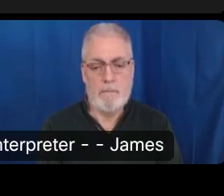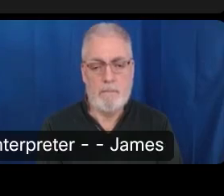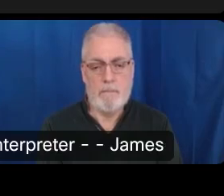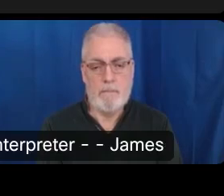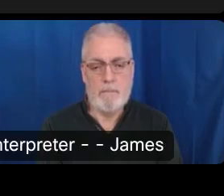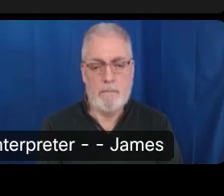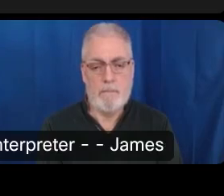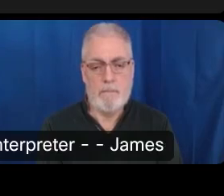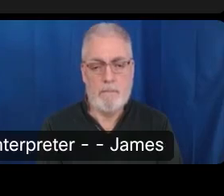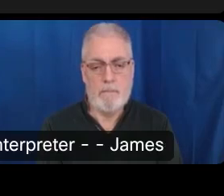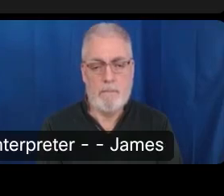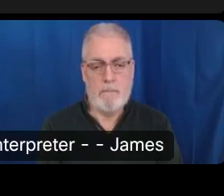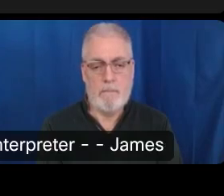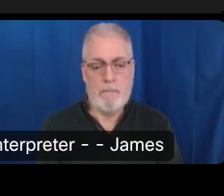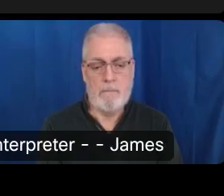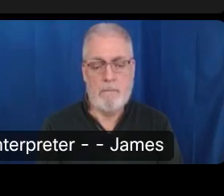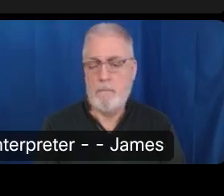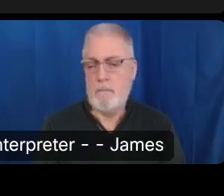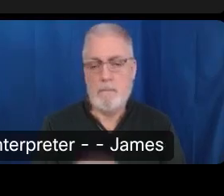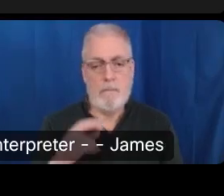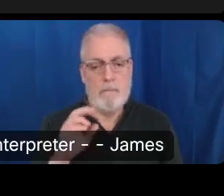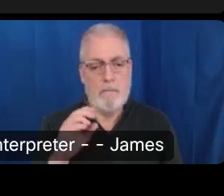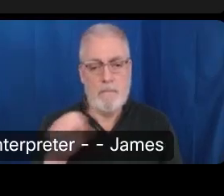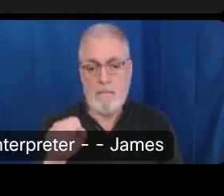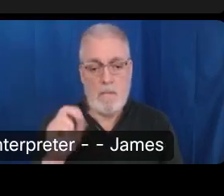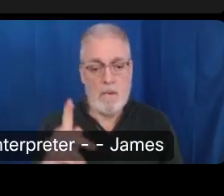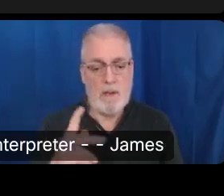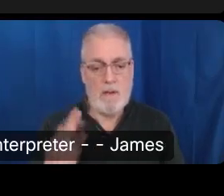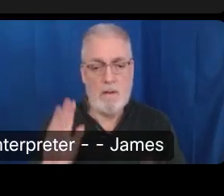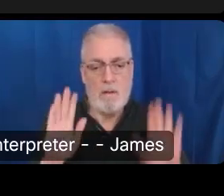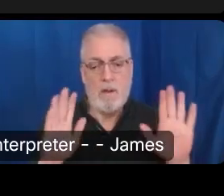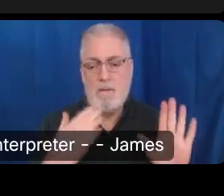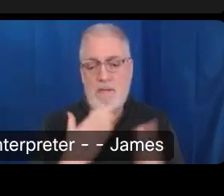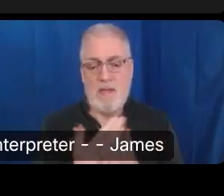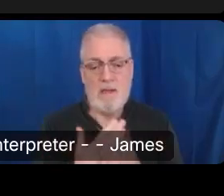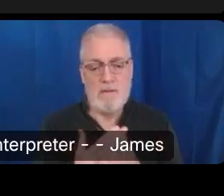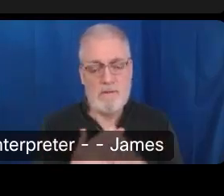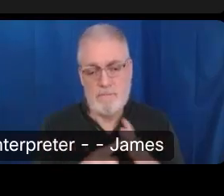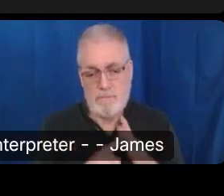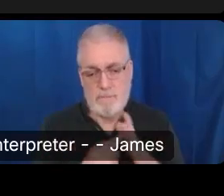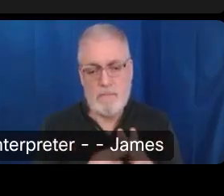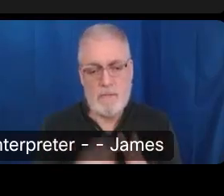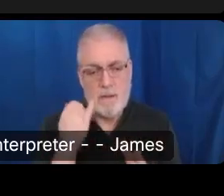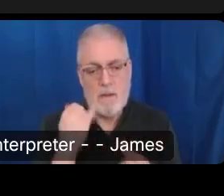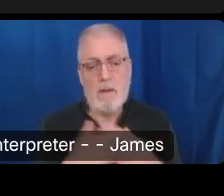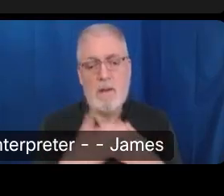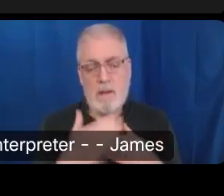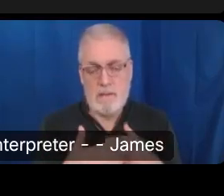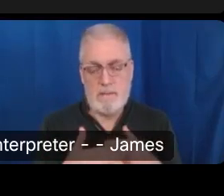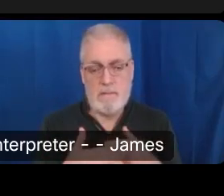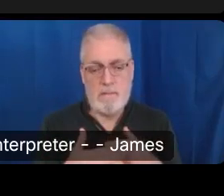Ready, Can you hear me? Chris? Yep. Okay, great. Thank you. So let's just jump right in. If you could advance to the next